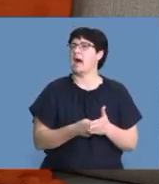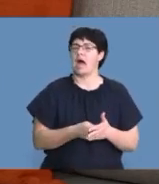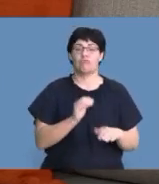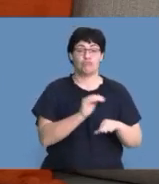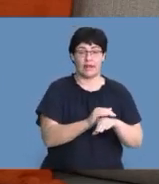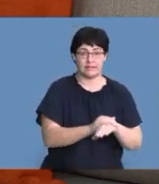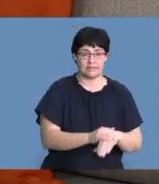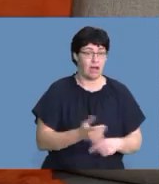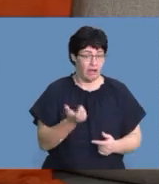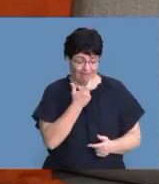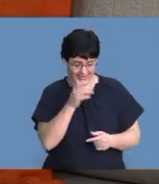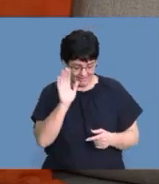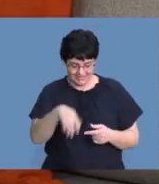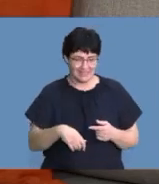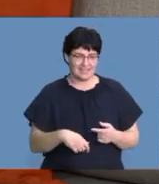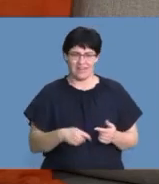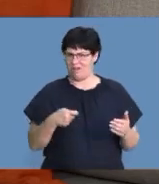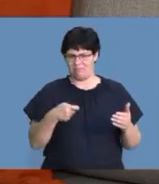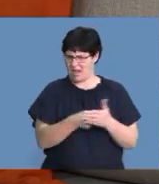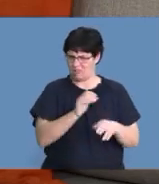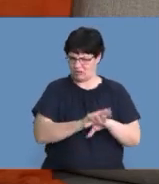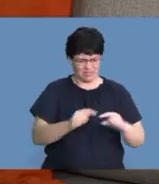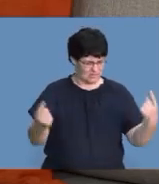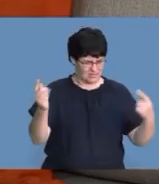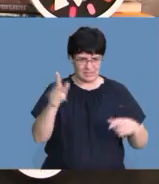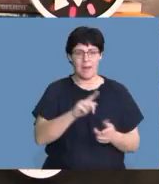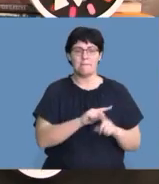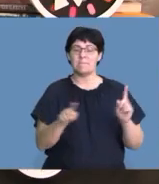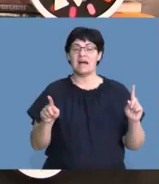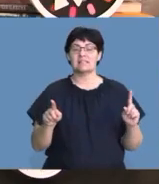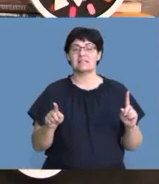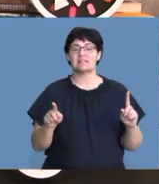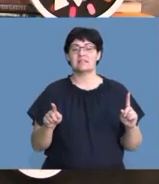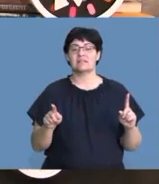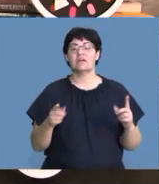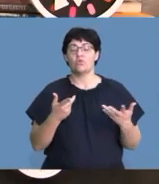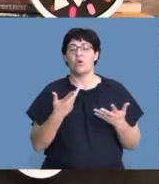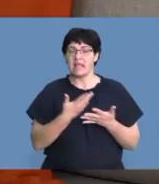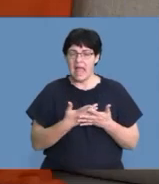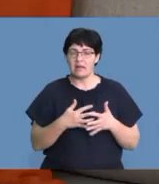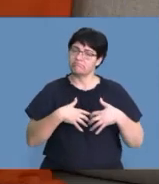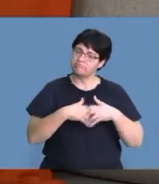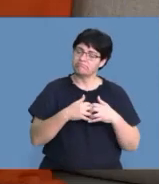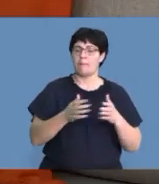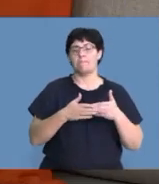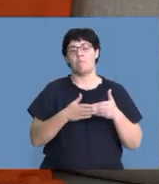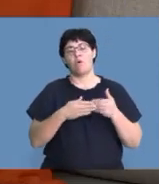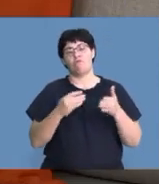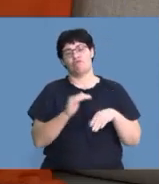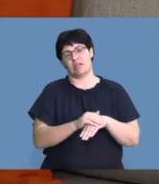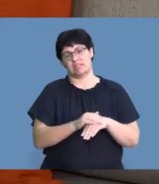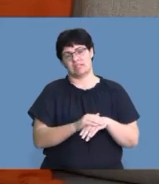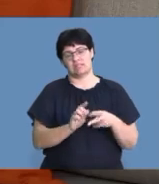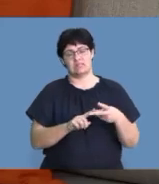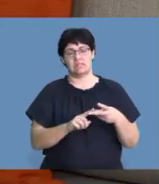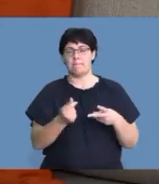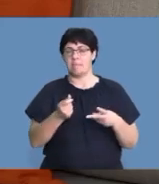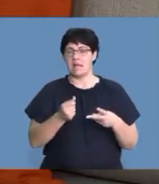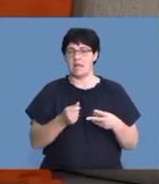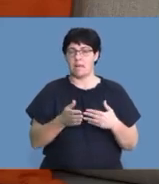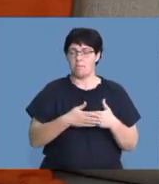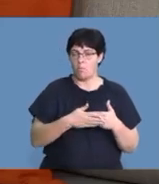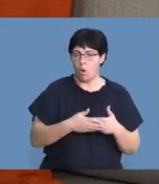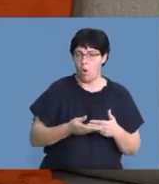can buy friends. No. You can't buy friends, but you can actually make more friends. You can make